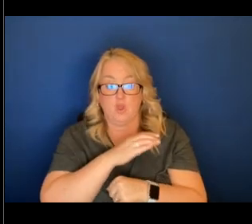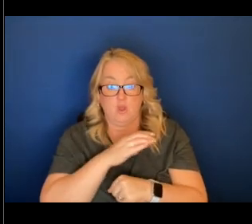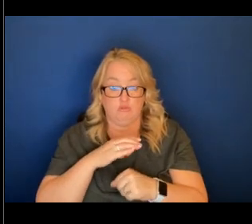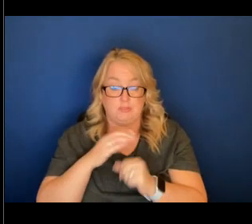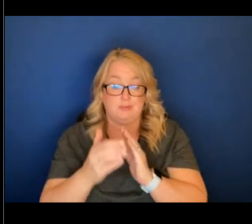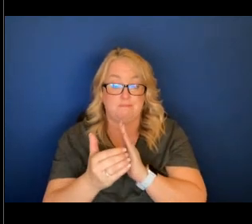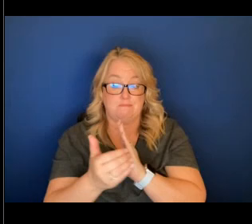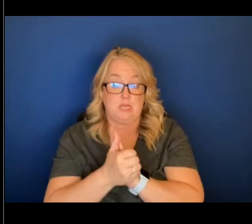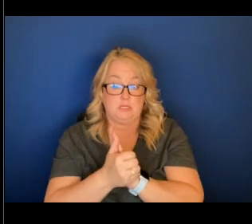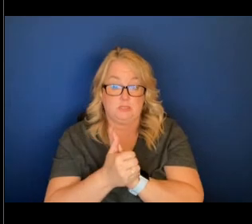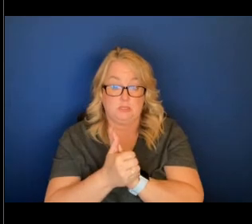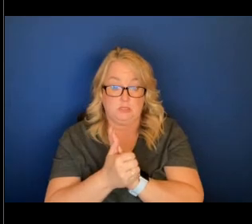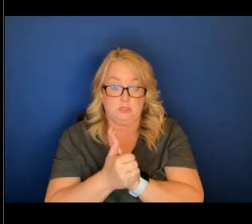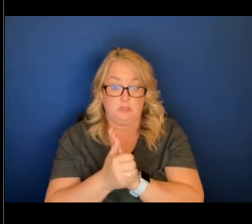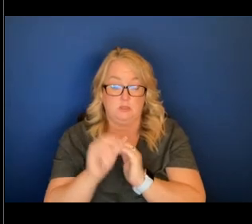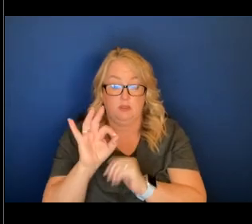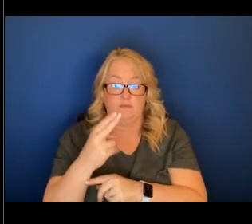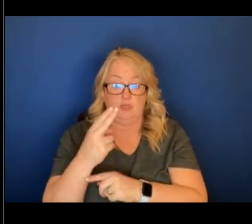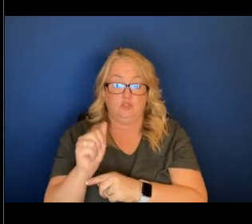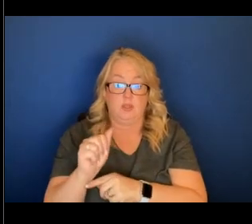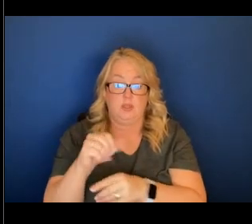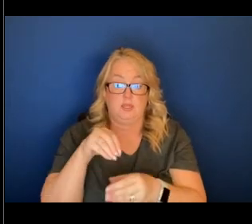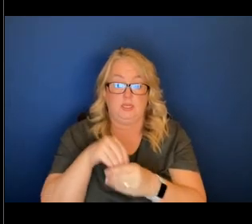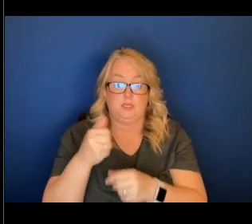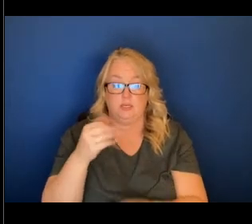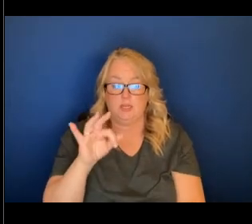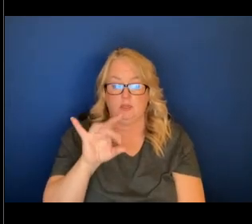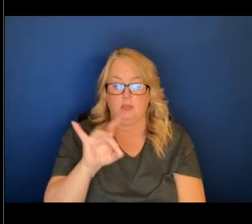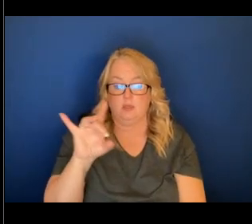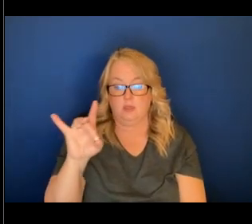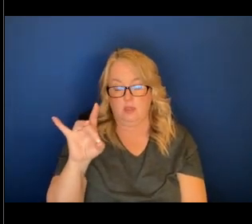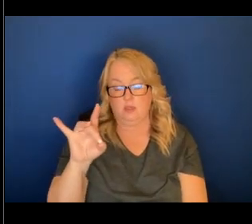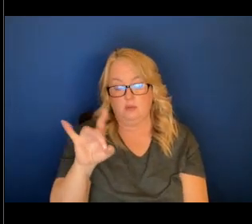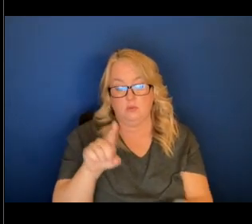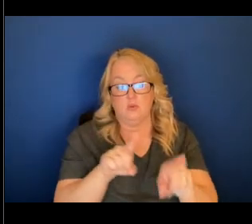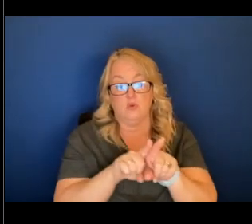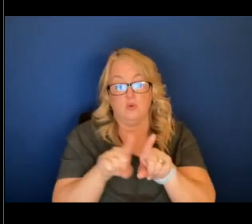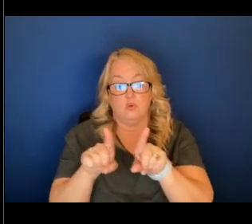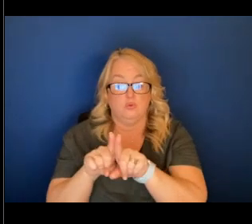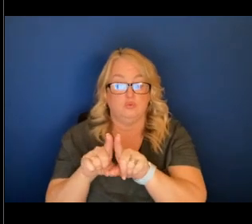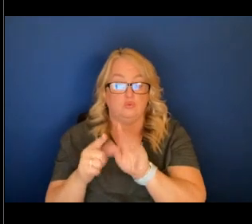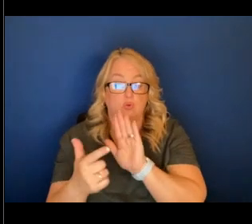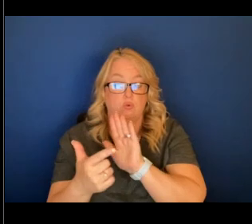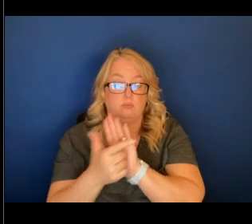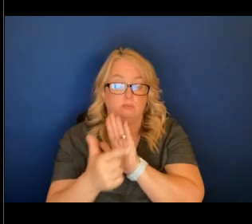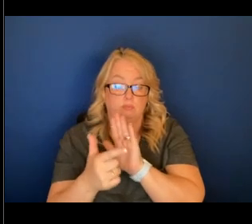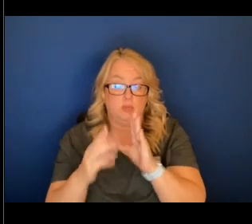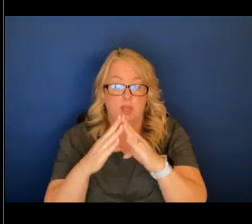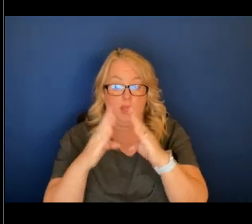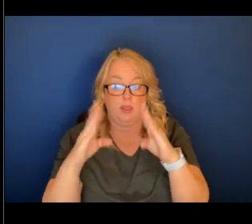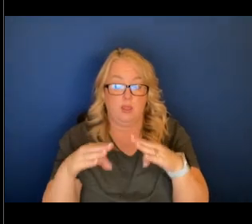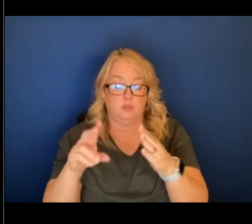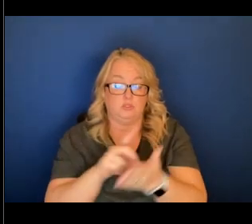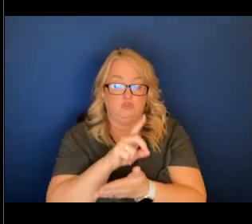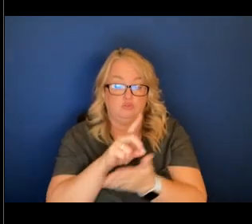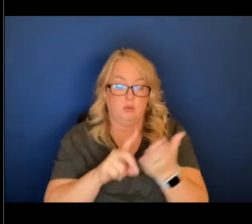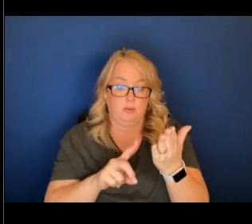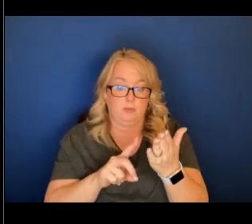Congress amended the coverage of the FHA in 1988 to also prohibit